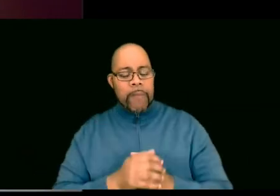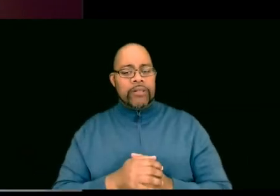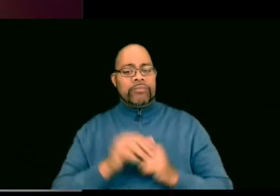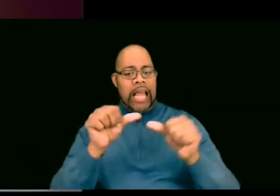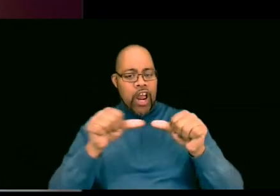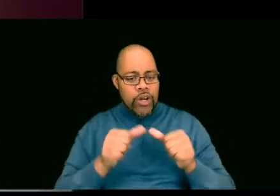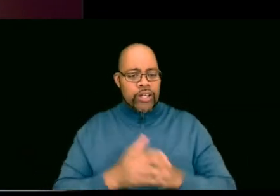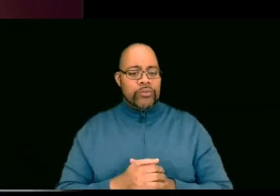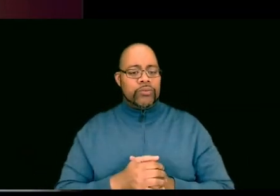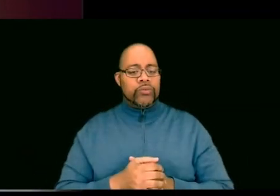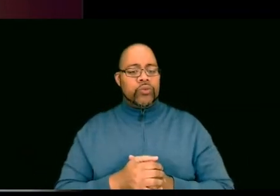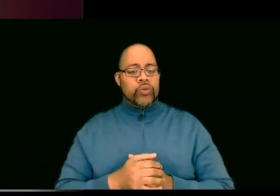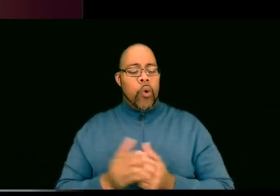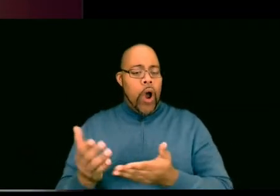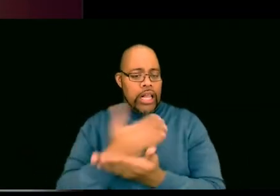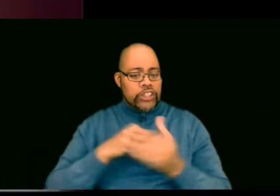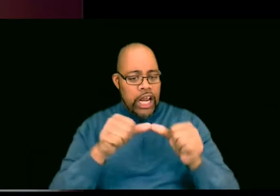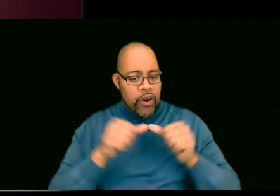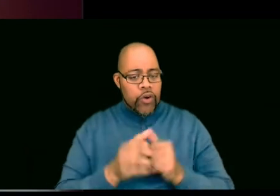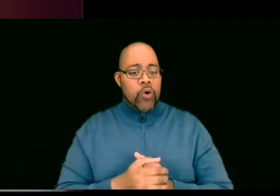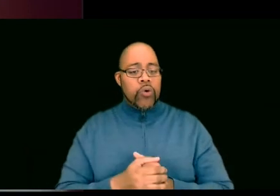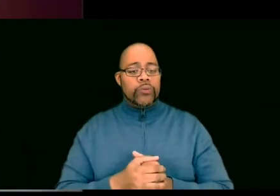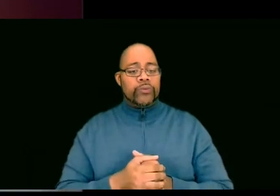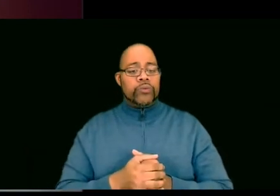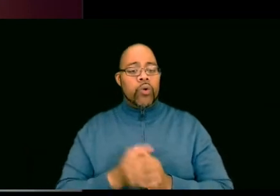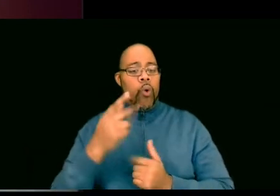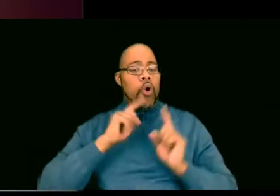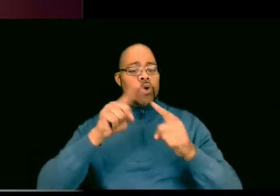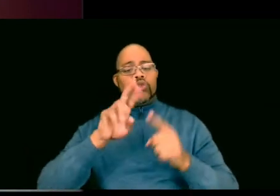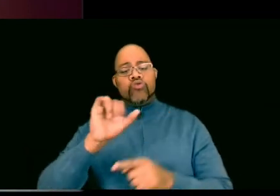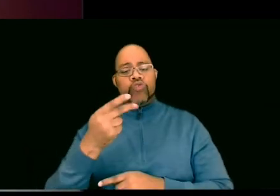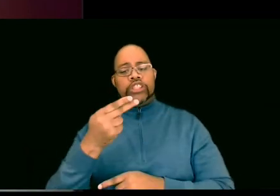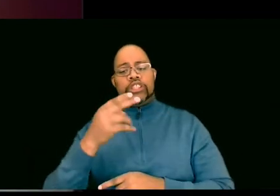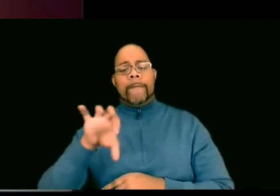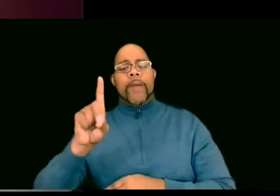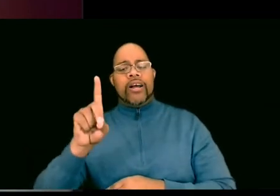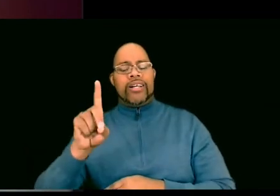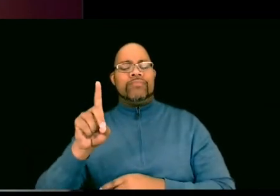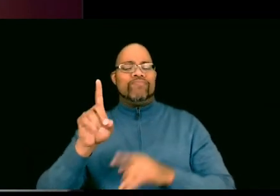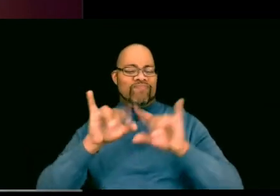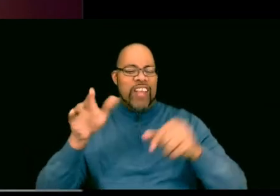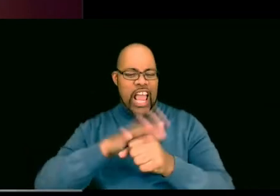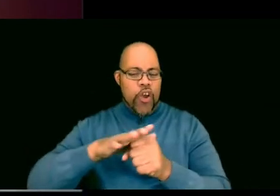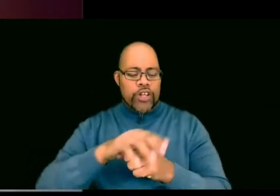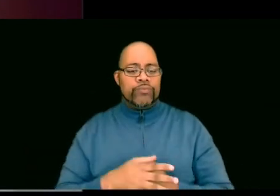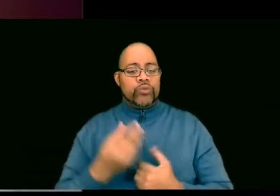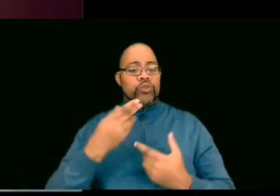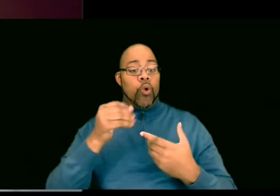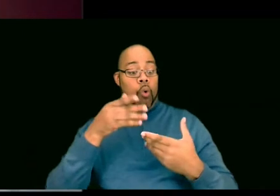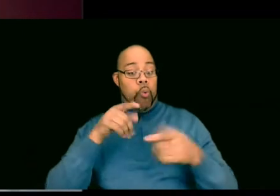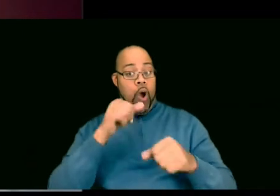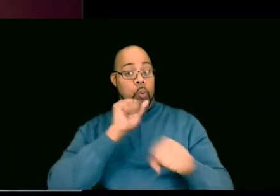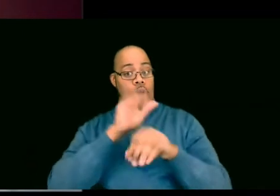the experimental site or our collection sites, or we would go through Richmond, and et cetera. And while there,